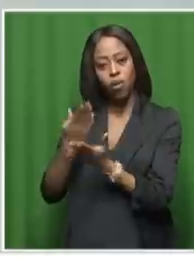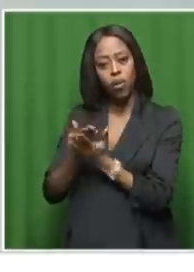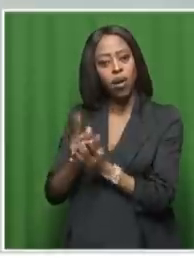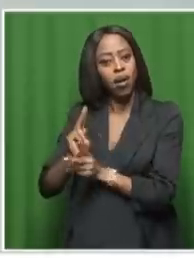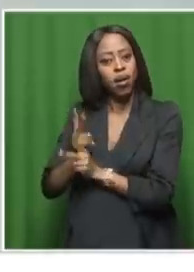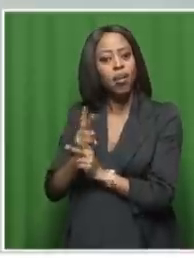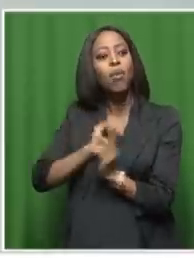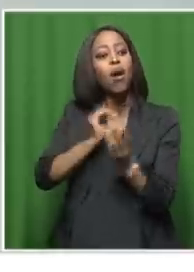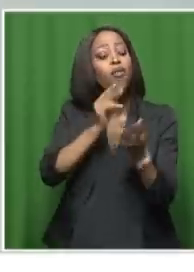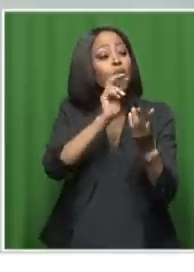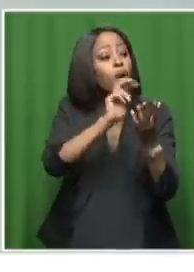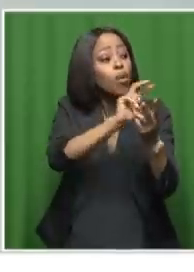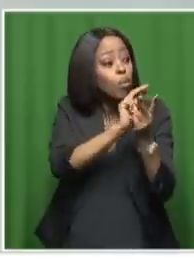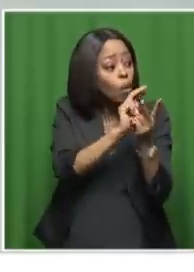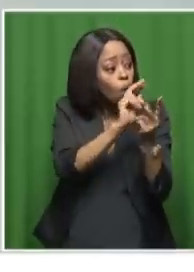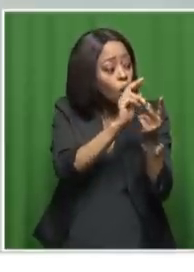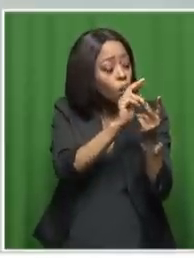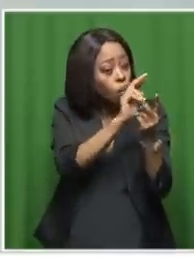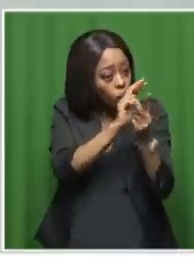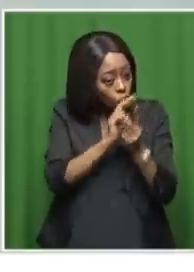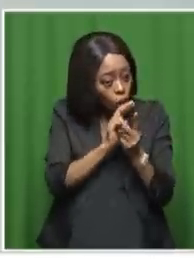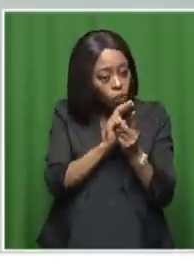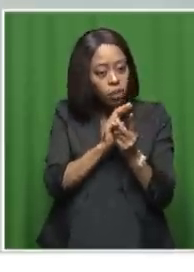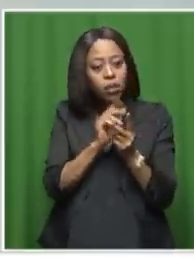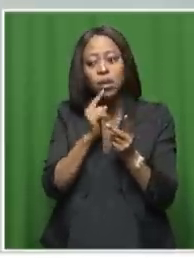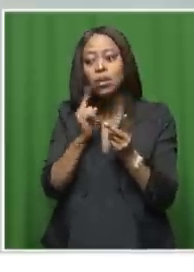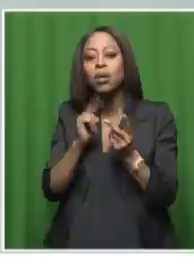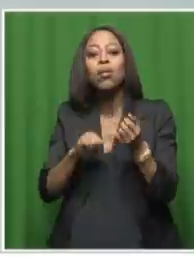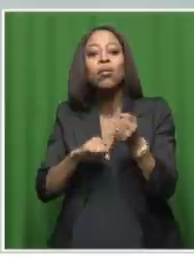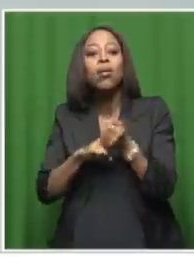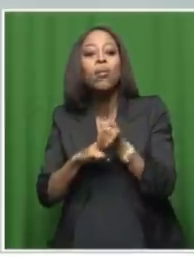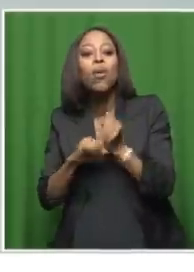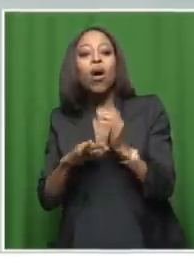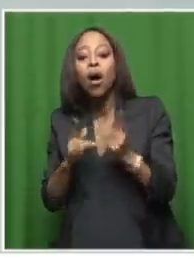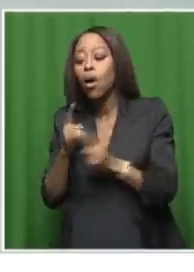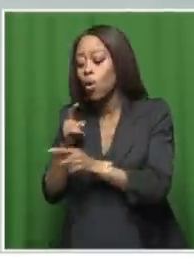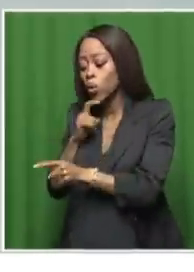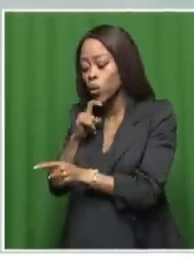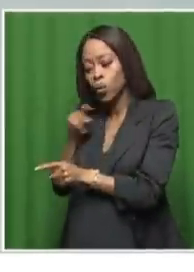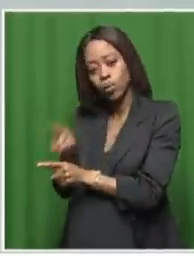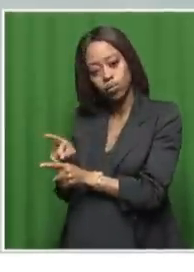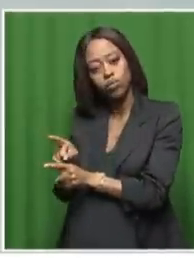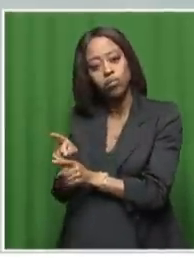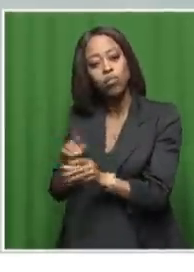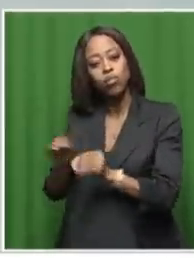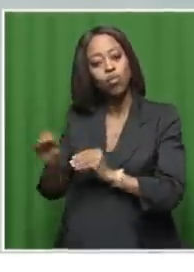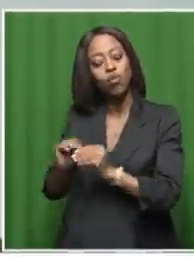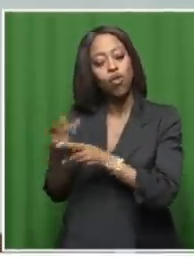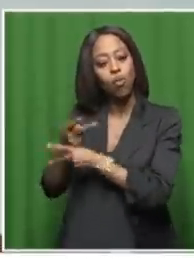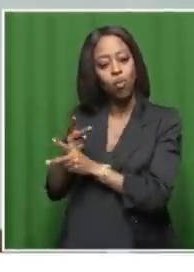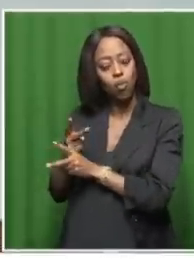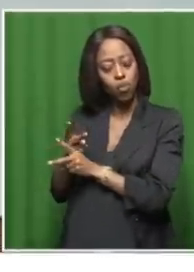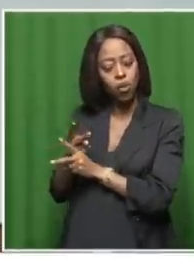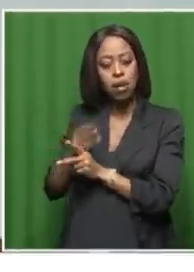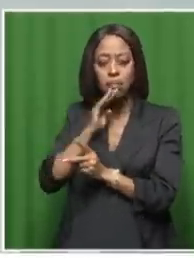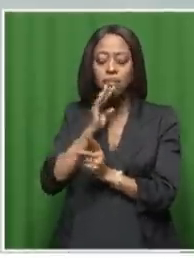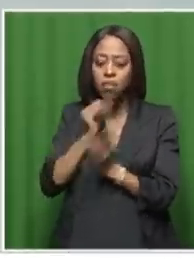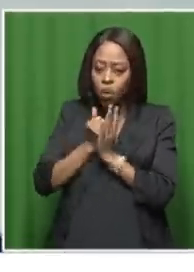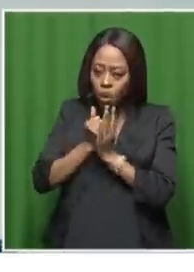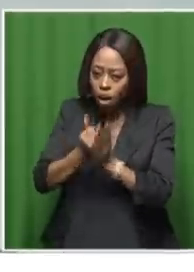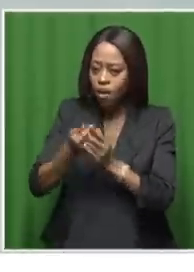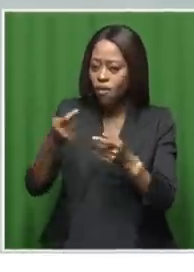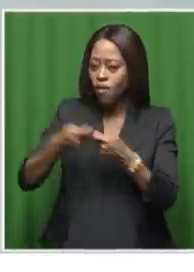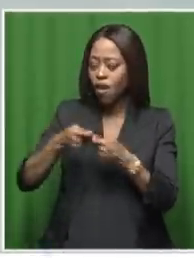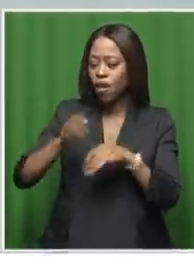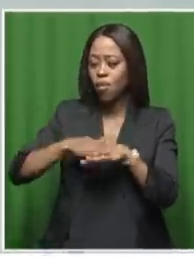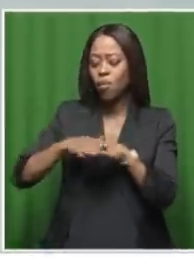for both business and consumer credit. And we believe this will significantly improve access to finance among the poor. I